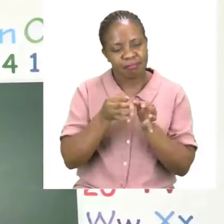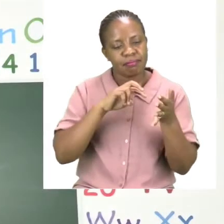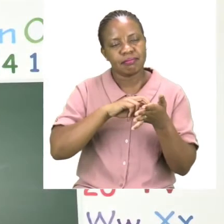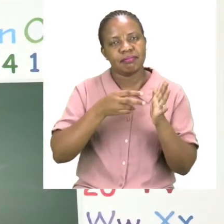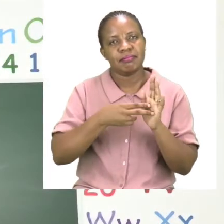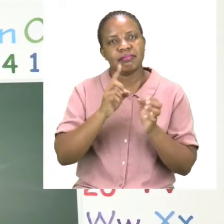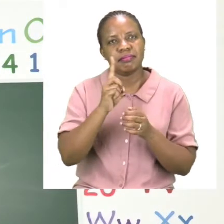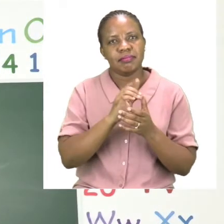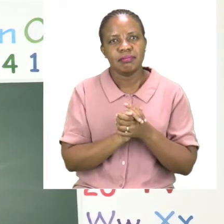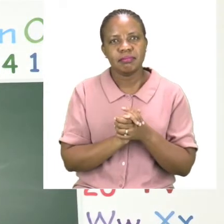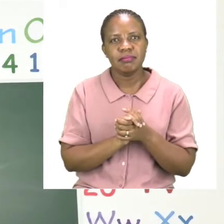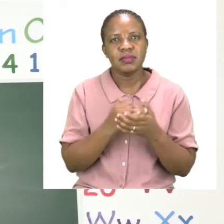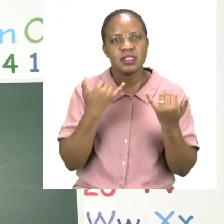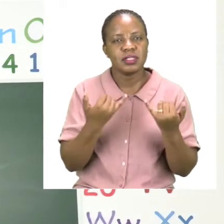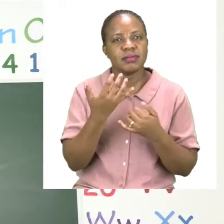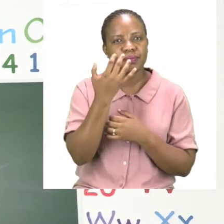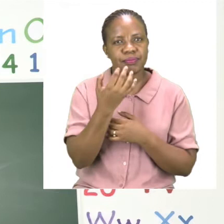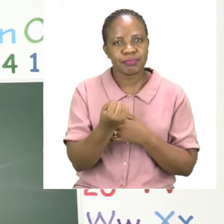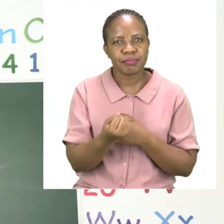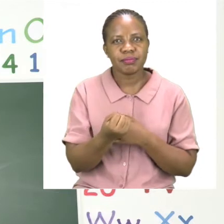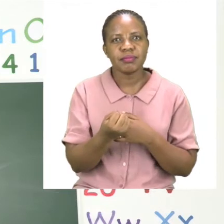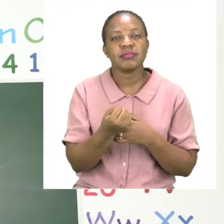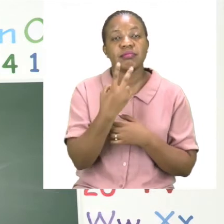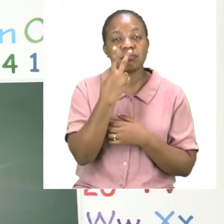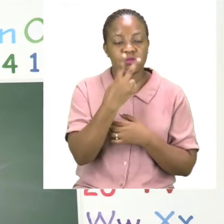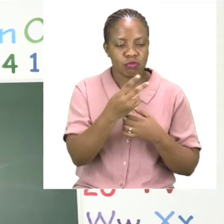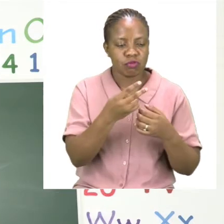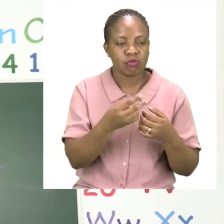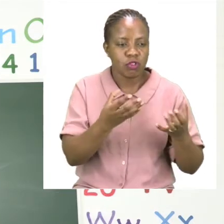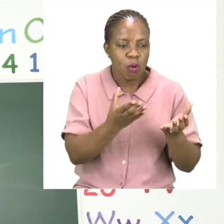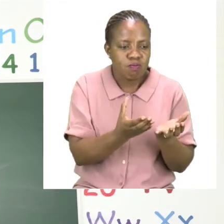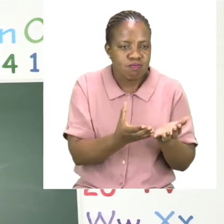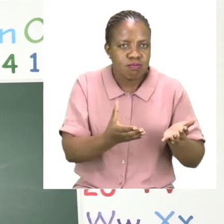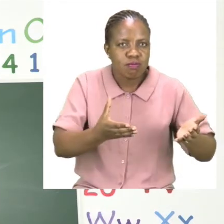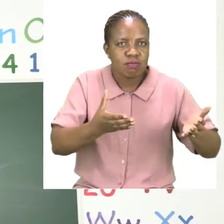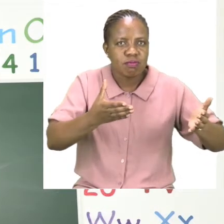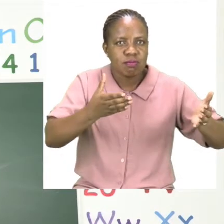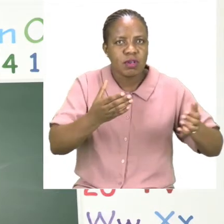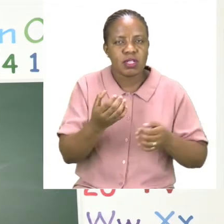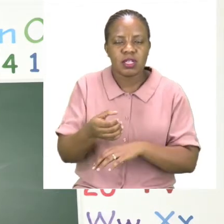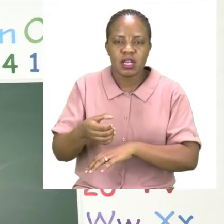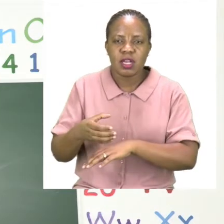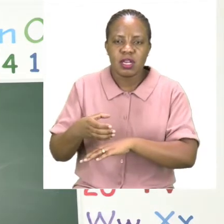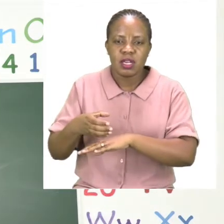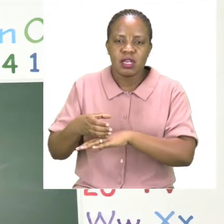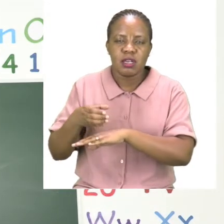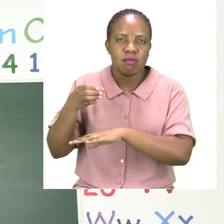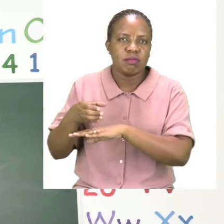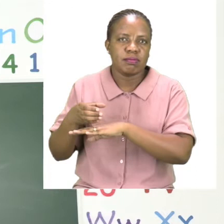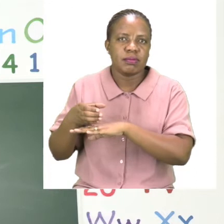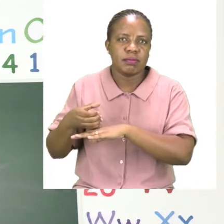Now I have two containers with me. I have a big container and a smaller container.